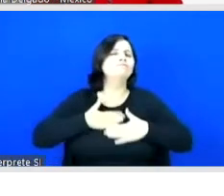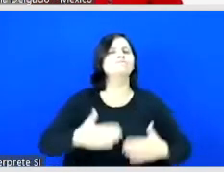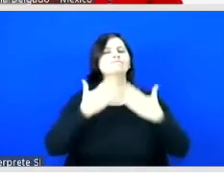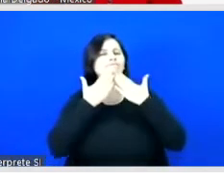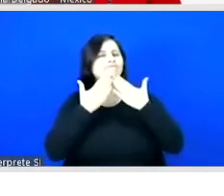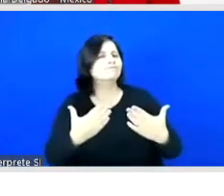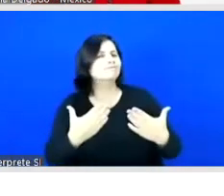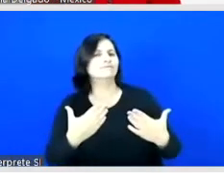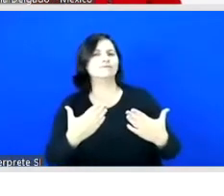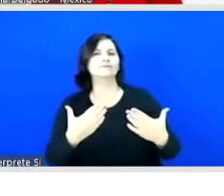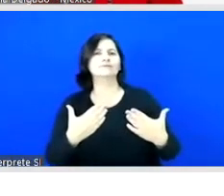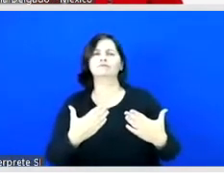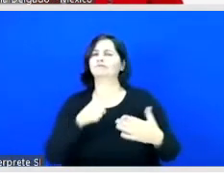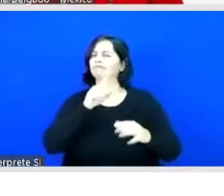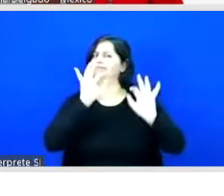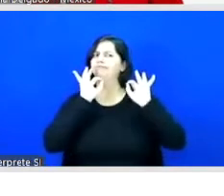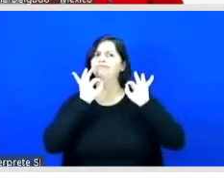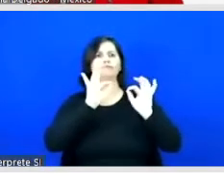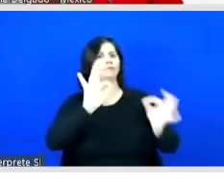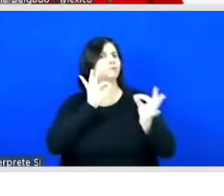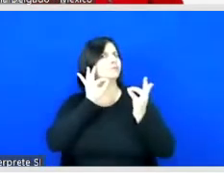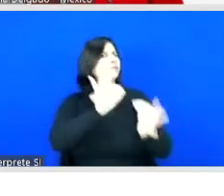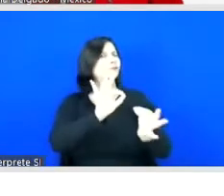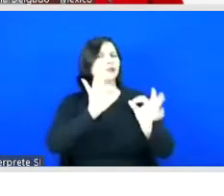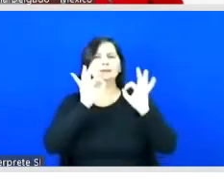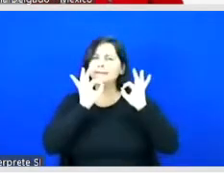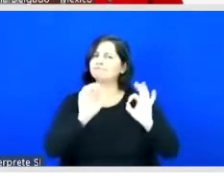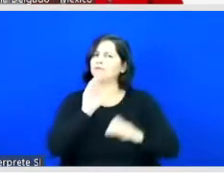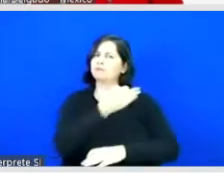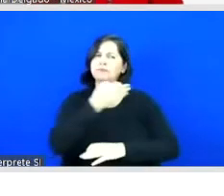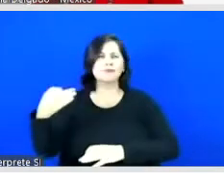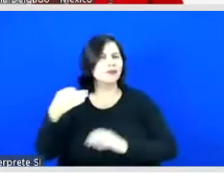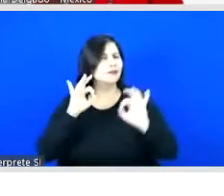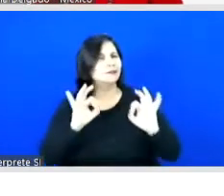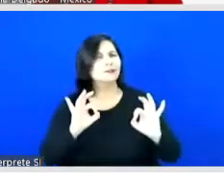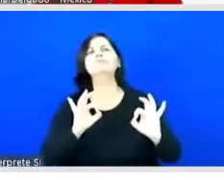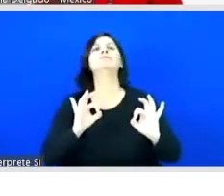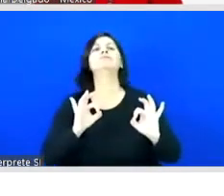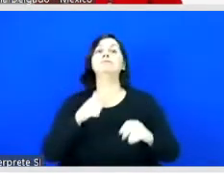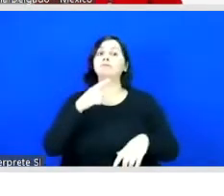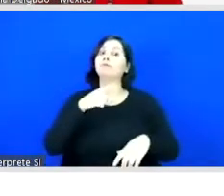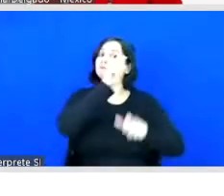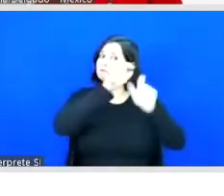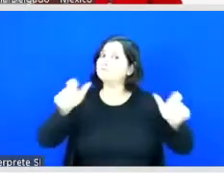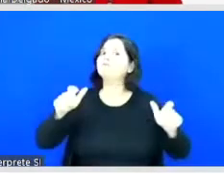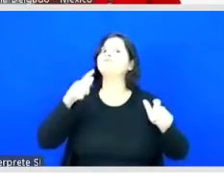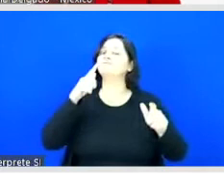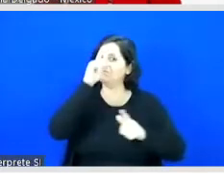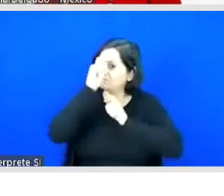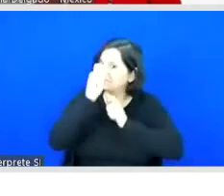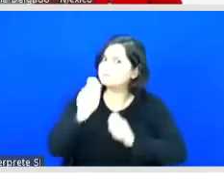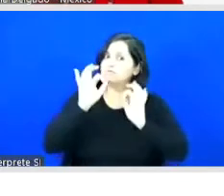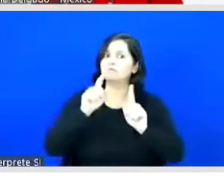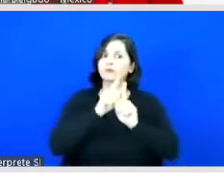have the opportunity now to open the floor for questions. Participants, we are right now